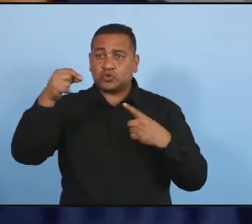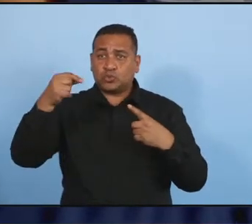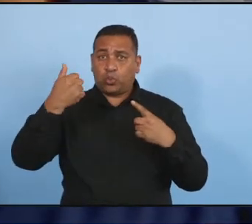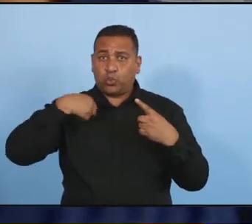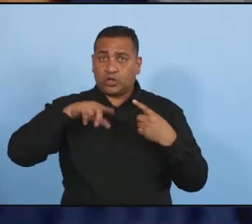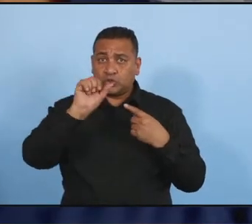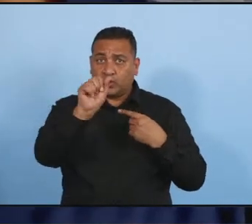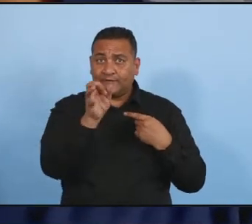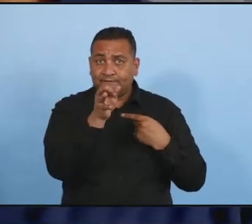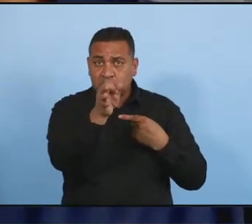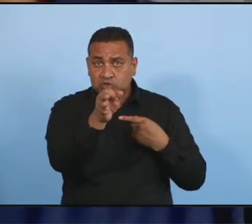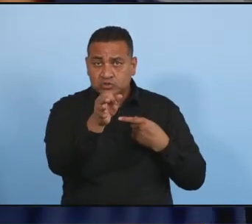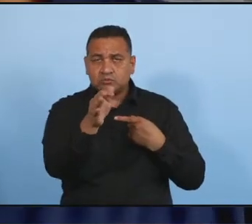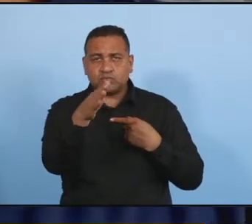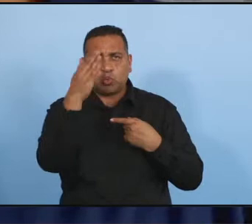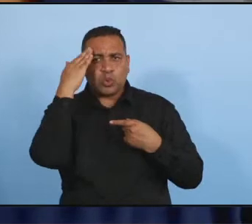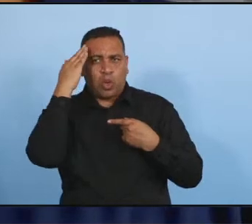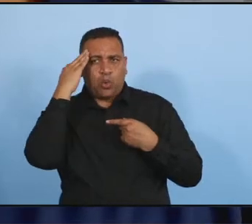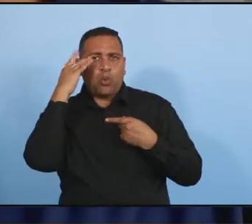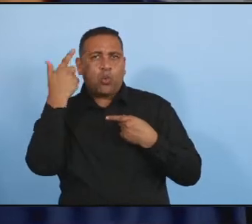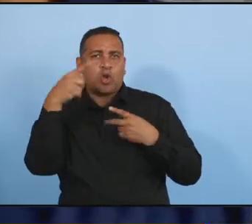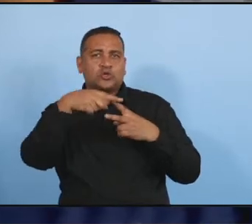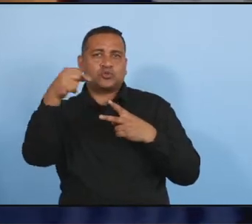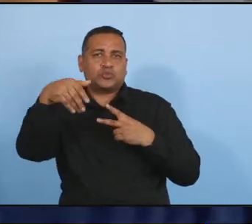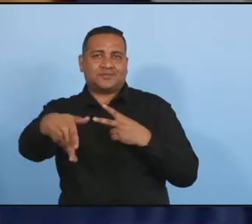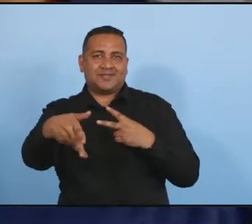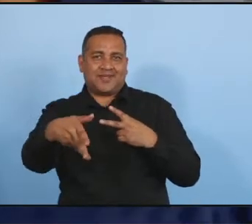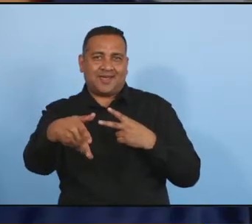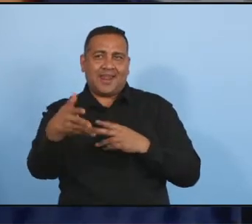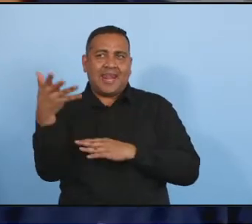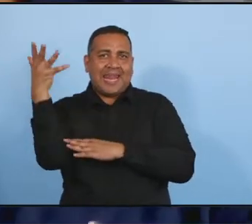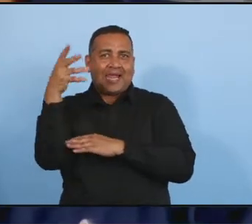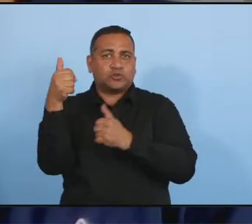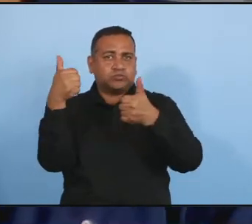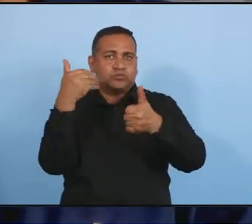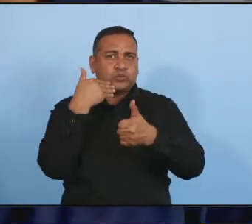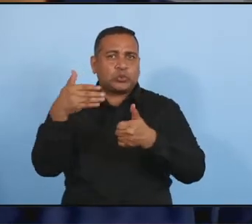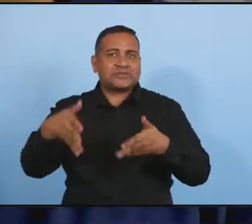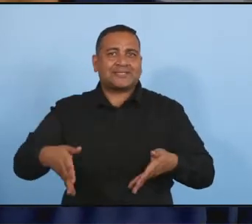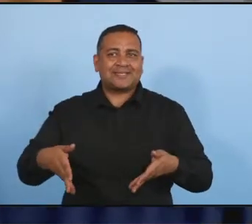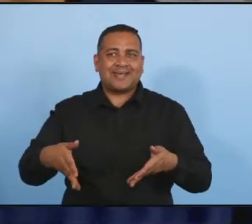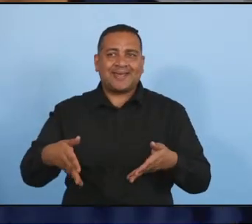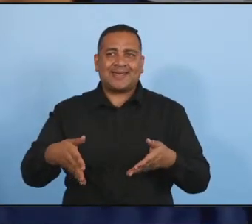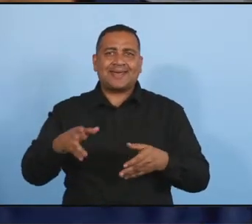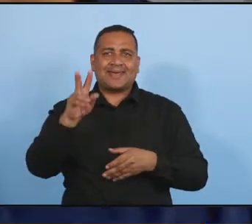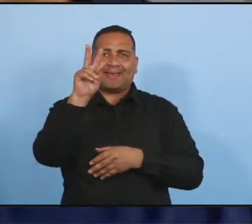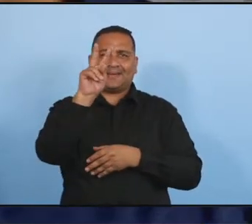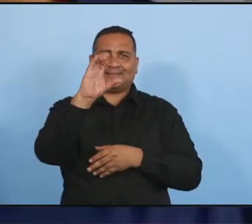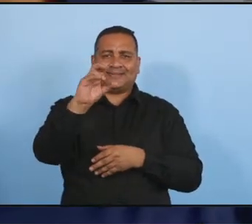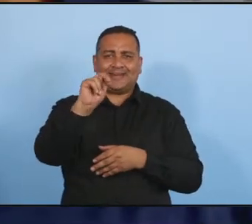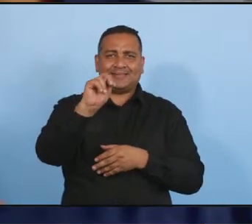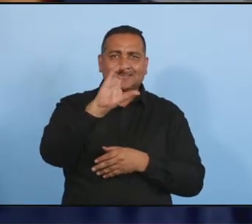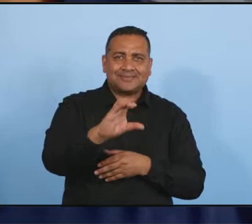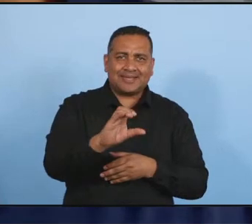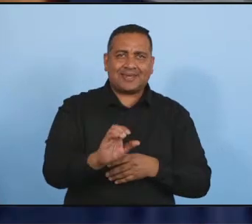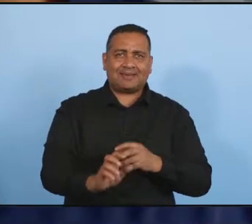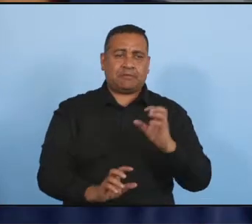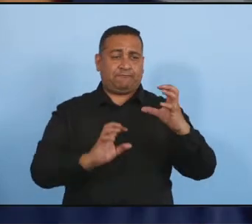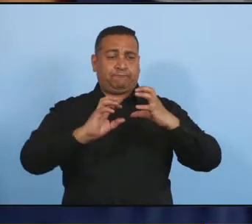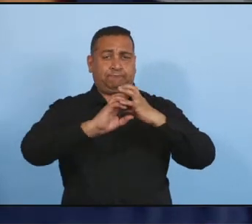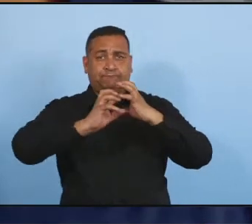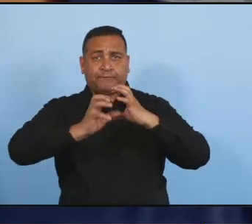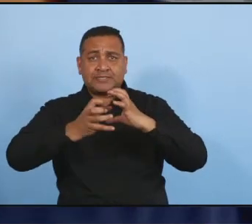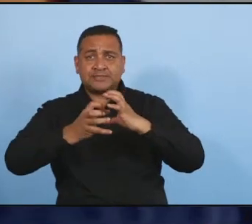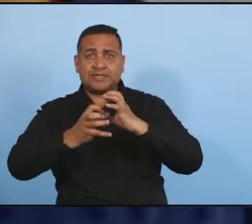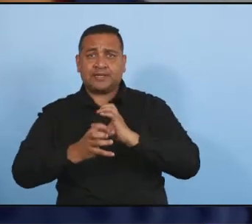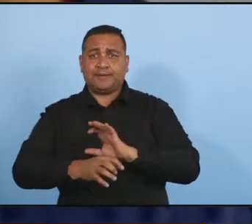this is the one. You've heard from the lecturers. We touched on CNC, pneumatics, hydraulics, fitting and turning. The list goes on. So you